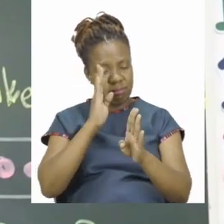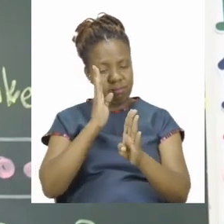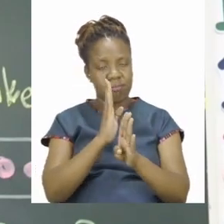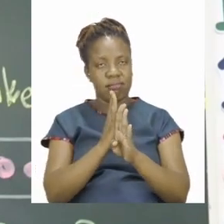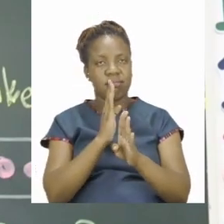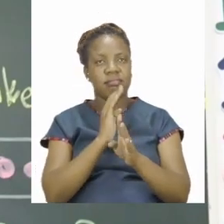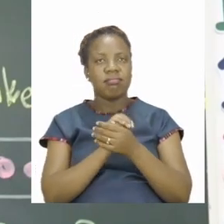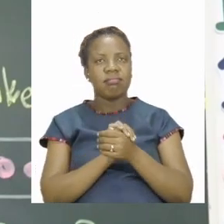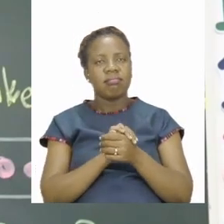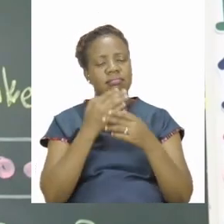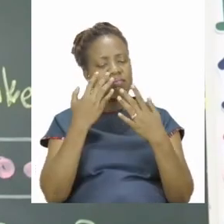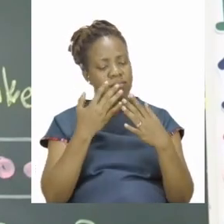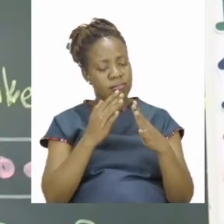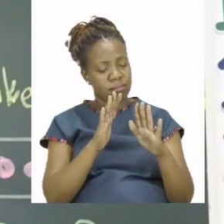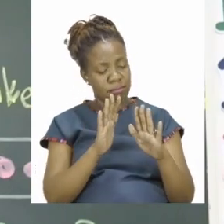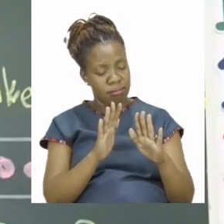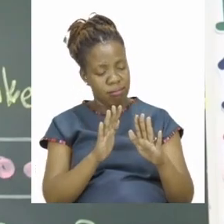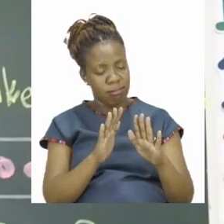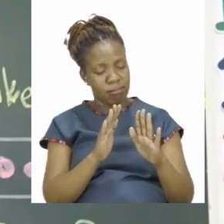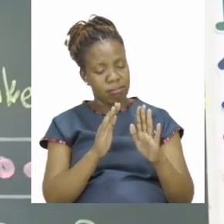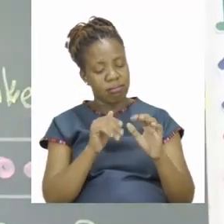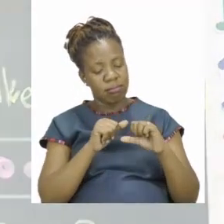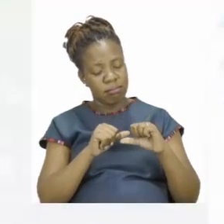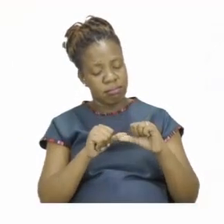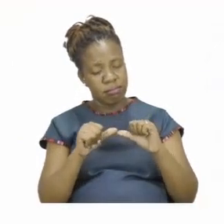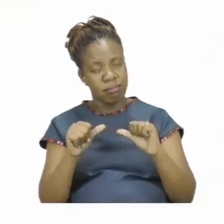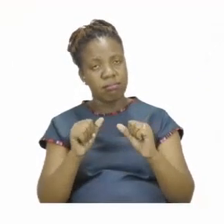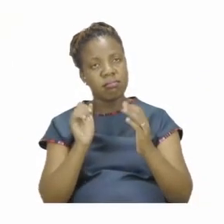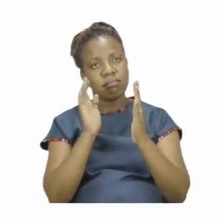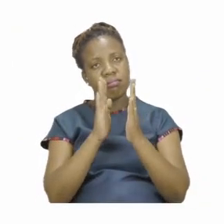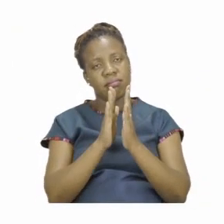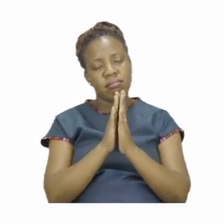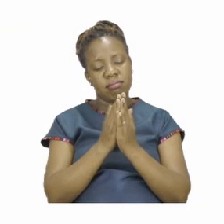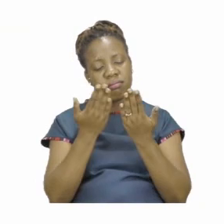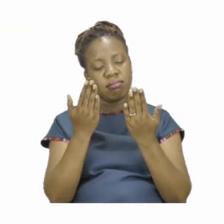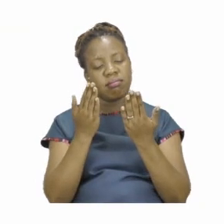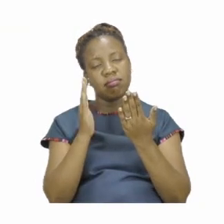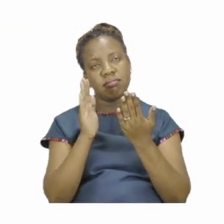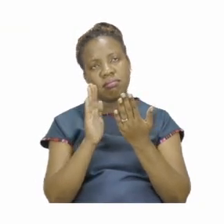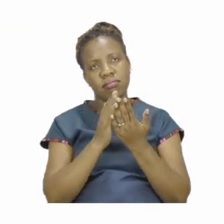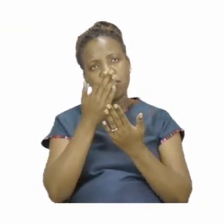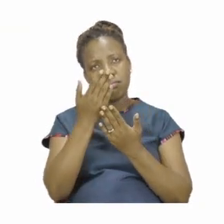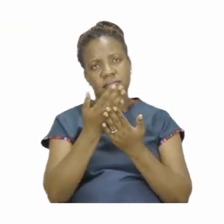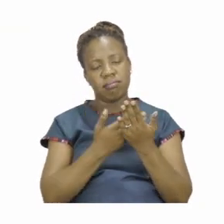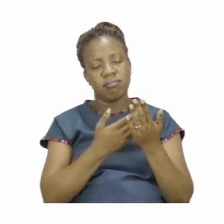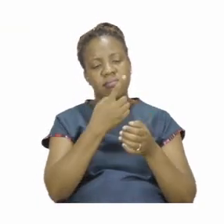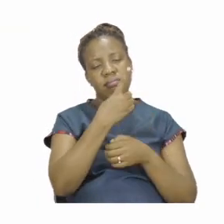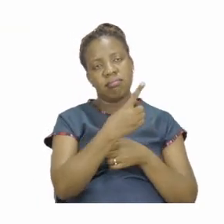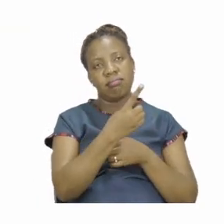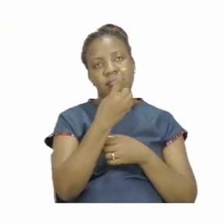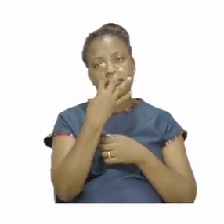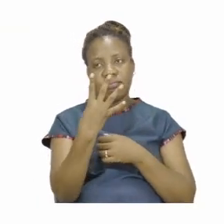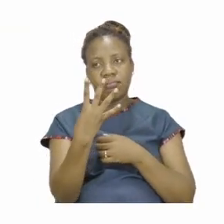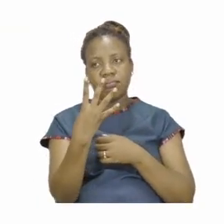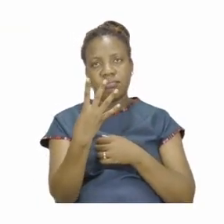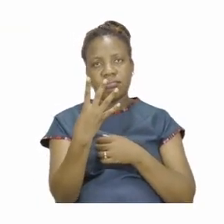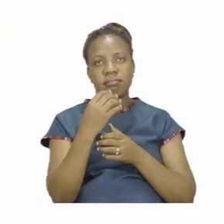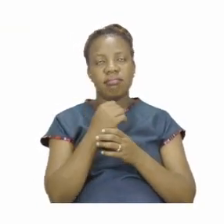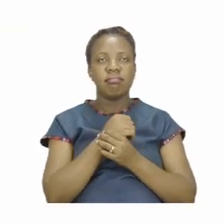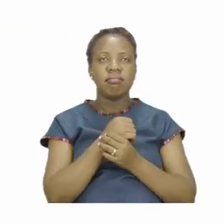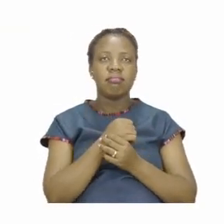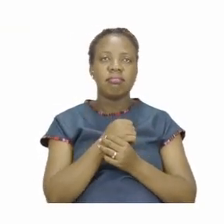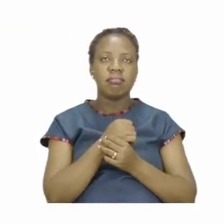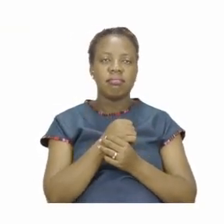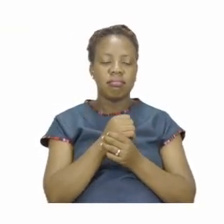you're done with all of that, you can move on to the next page, page 14. On page 14, we are going to